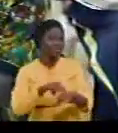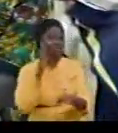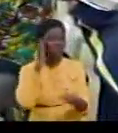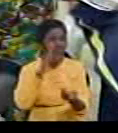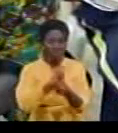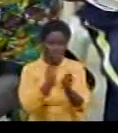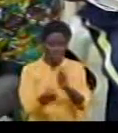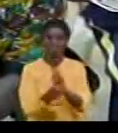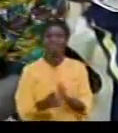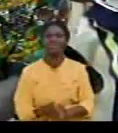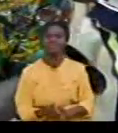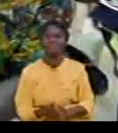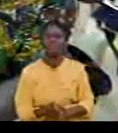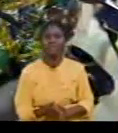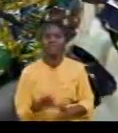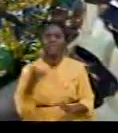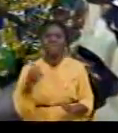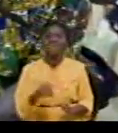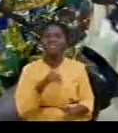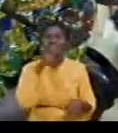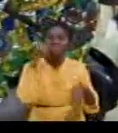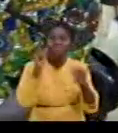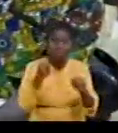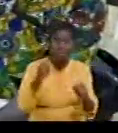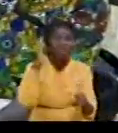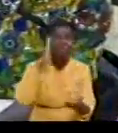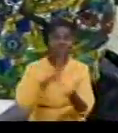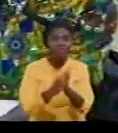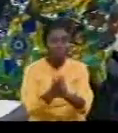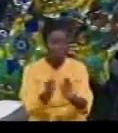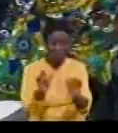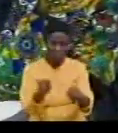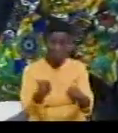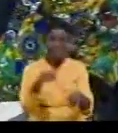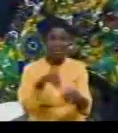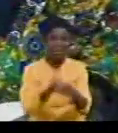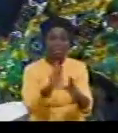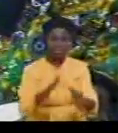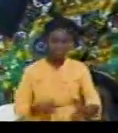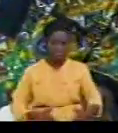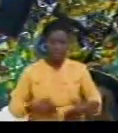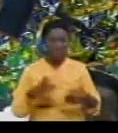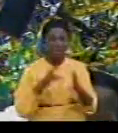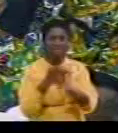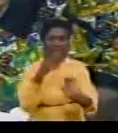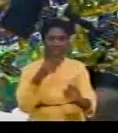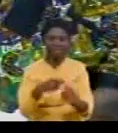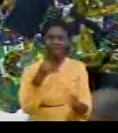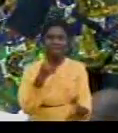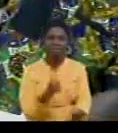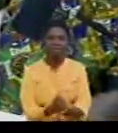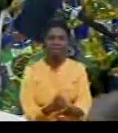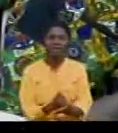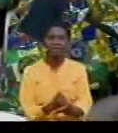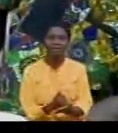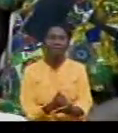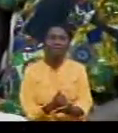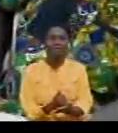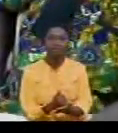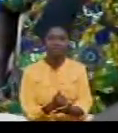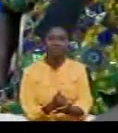change. Impossibilities will become possible in your life in Jesus' name. Look